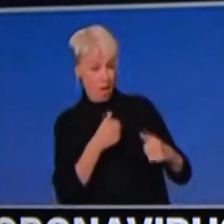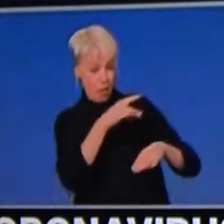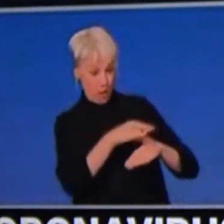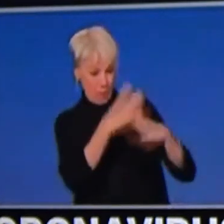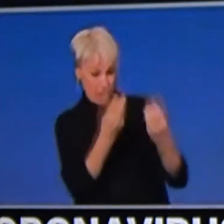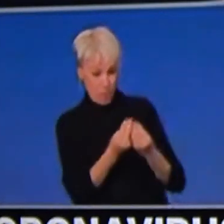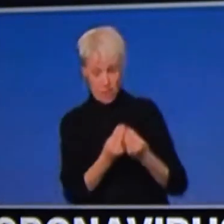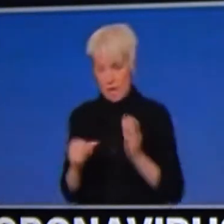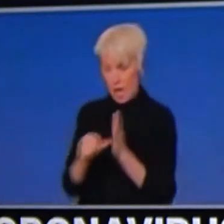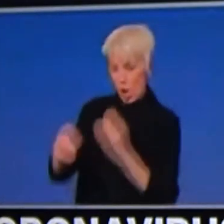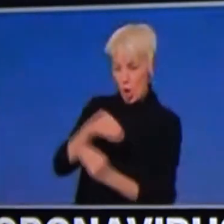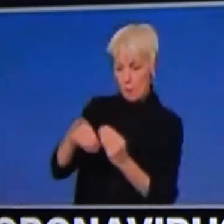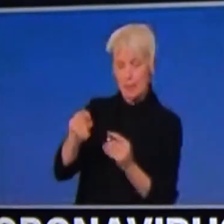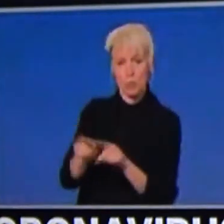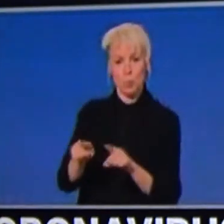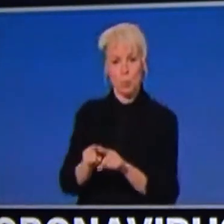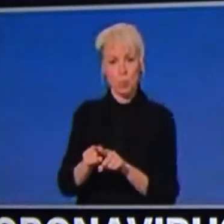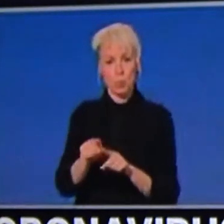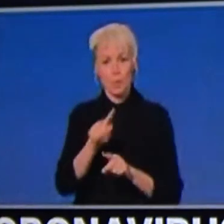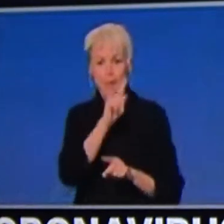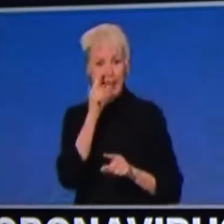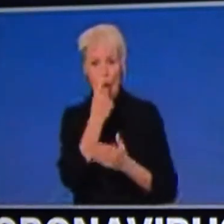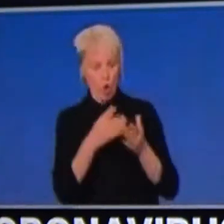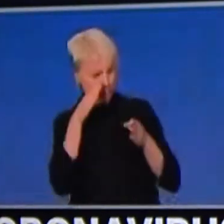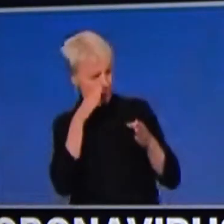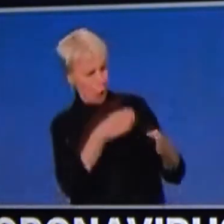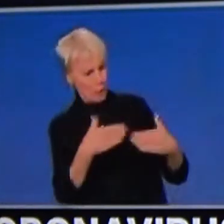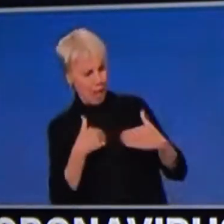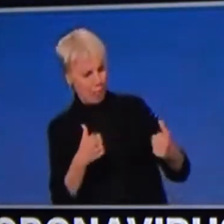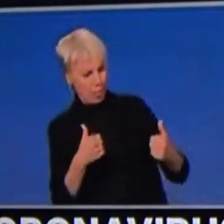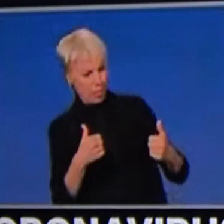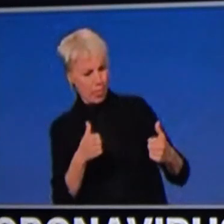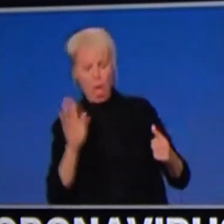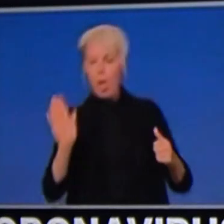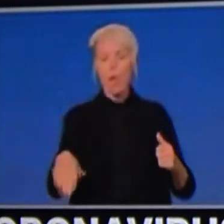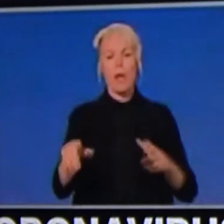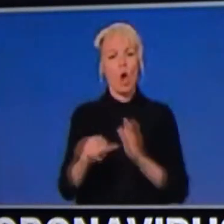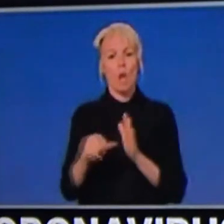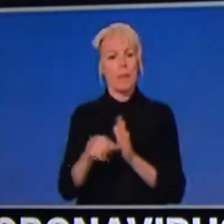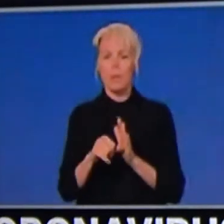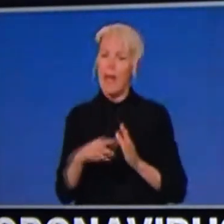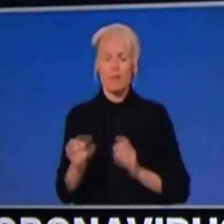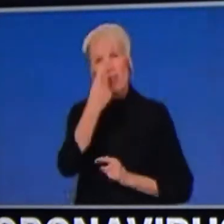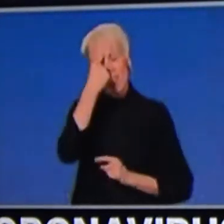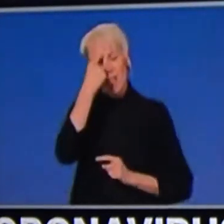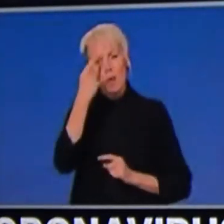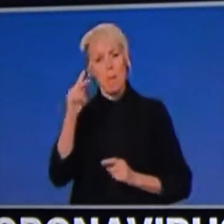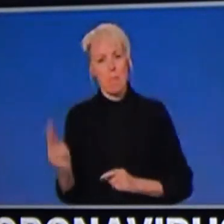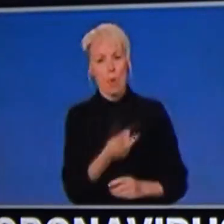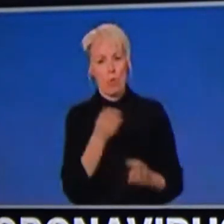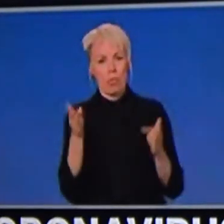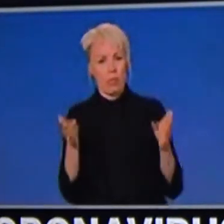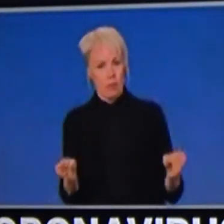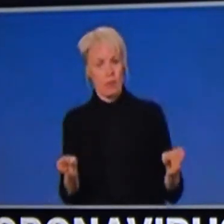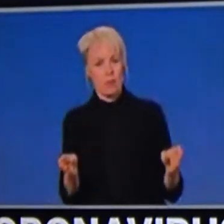health one. Now, we're doing well on the health one. I want to do better on the economic one. And so the suppression strategy,